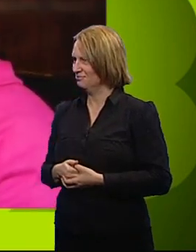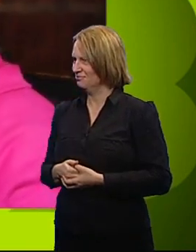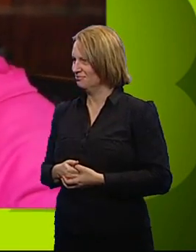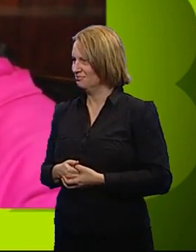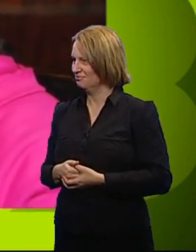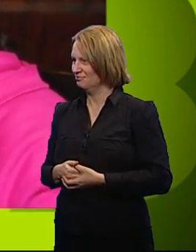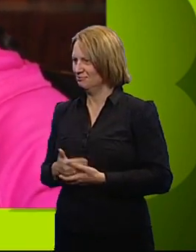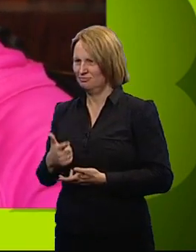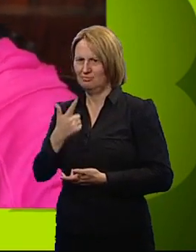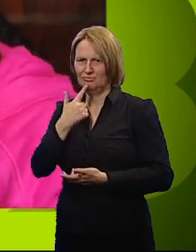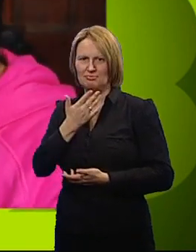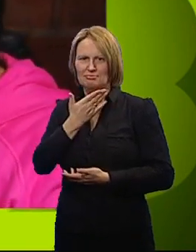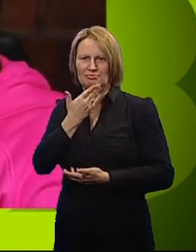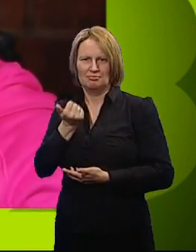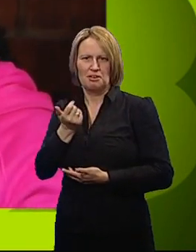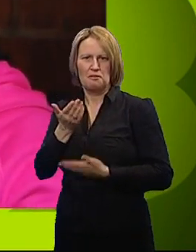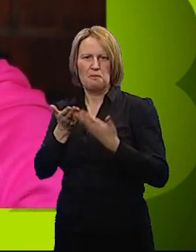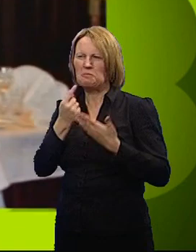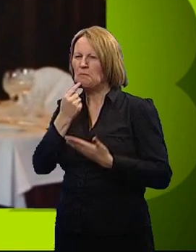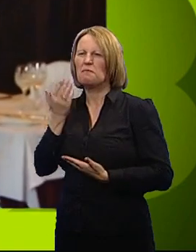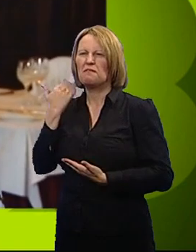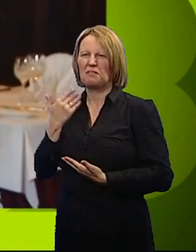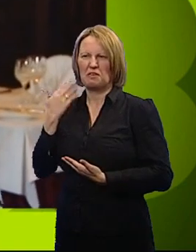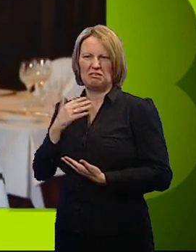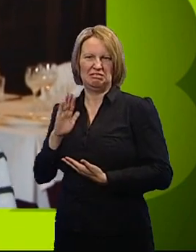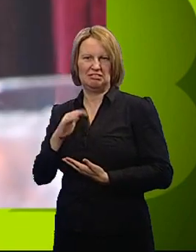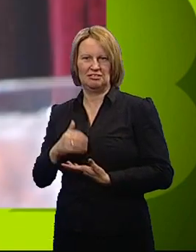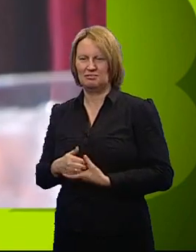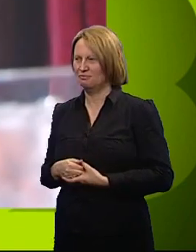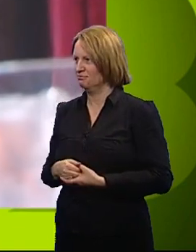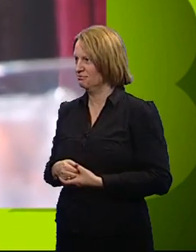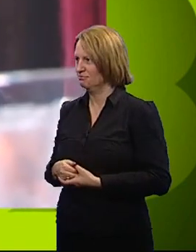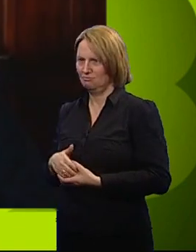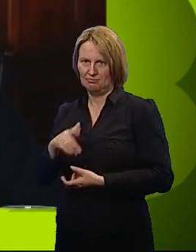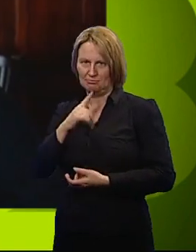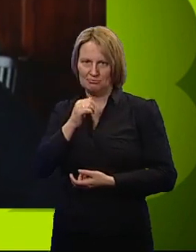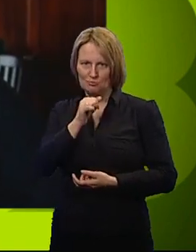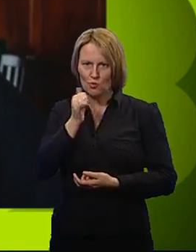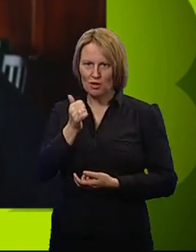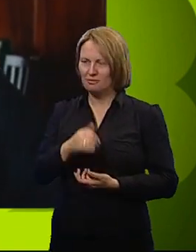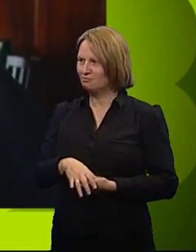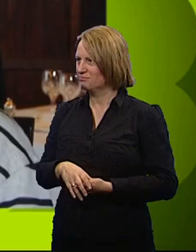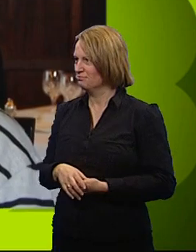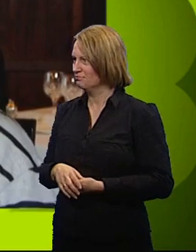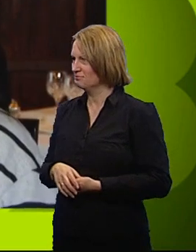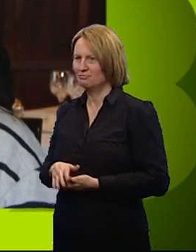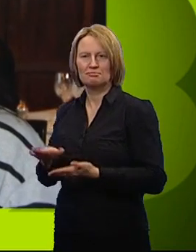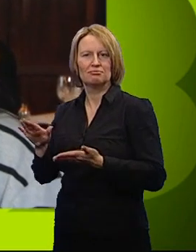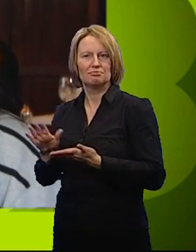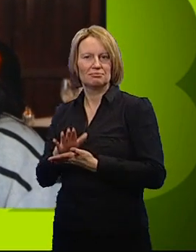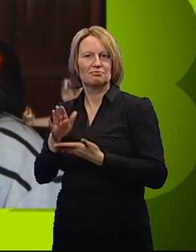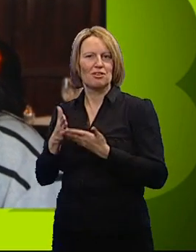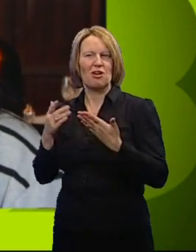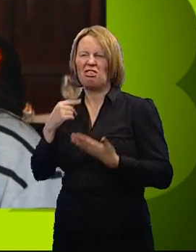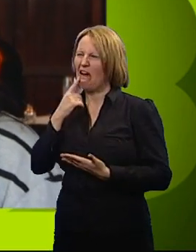This one smells so much better than that nasty thing at the airport, doesn't it? Mmm, it tastes so good. I have to say, I've